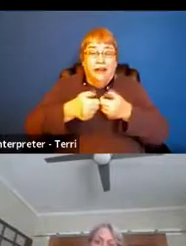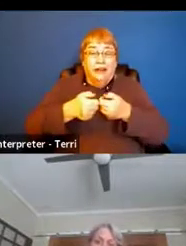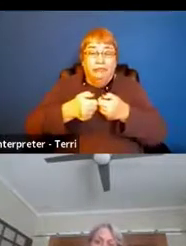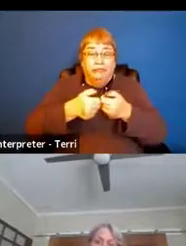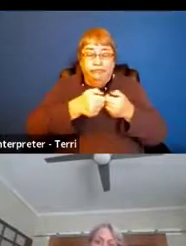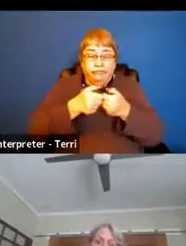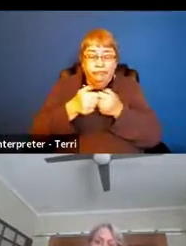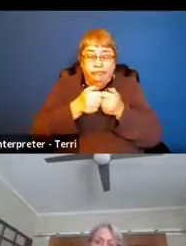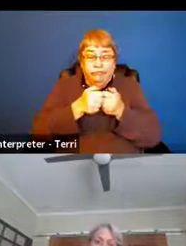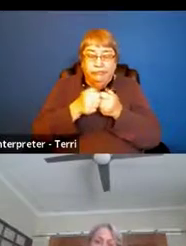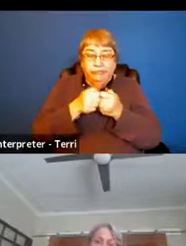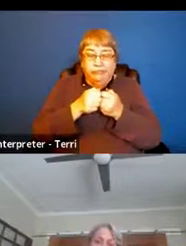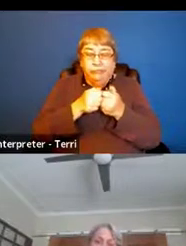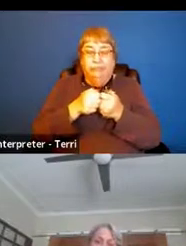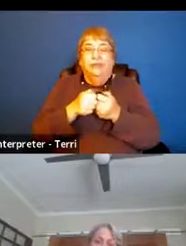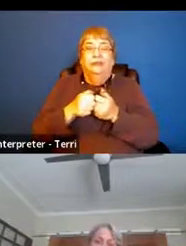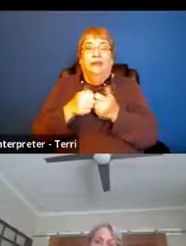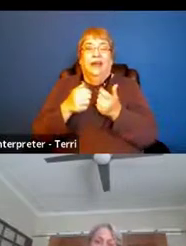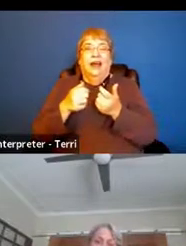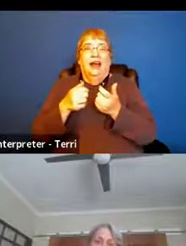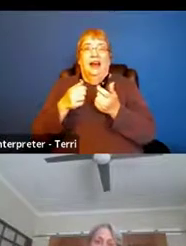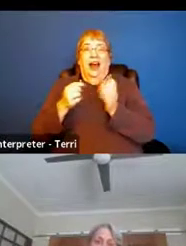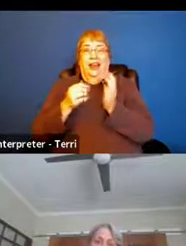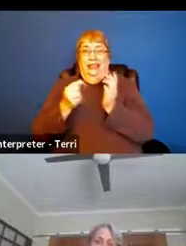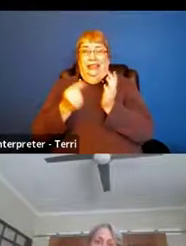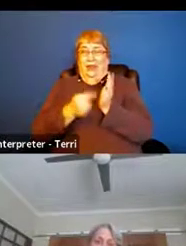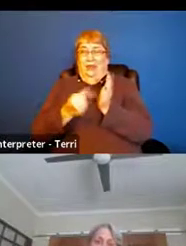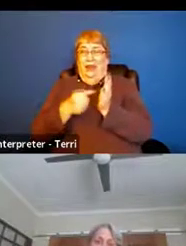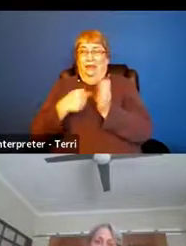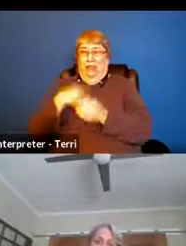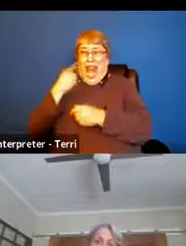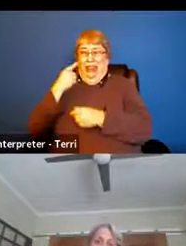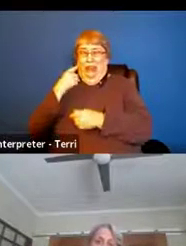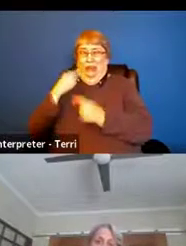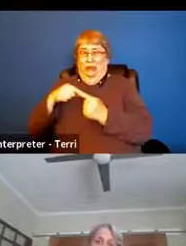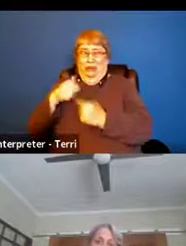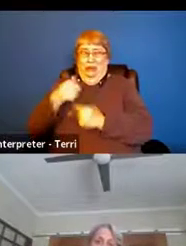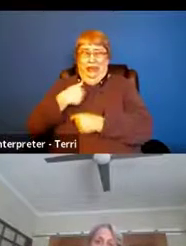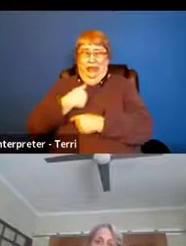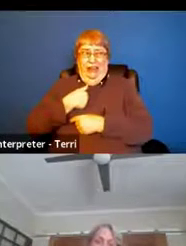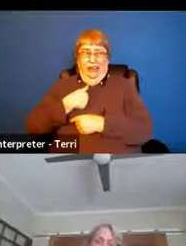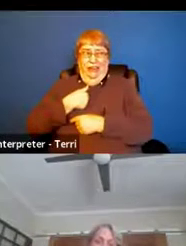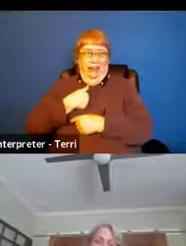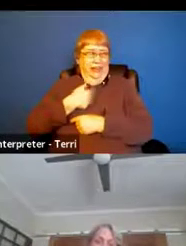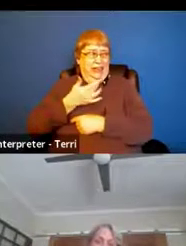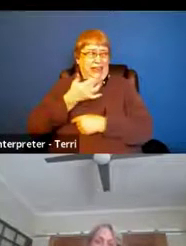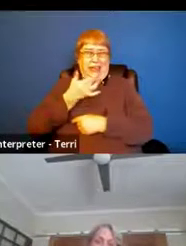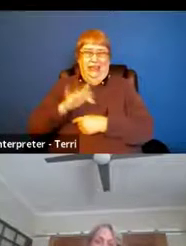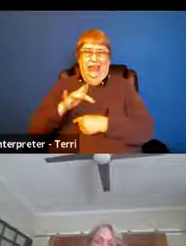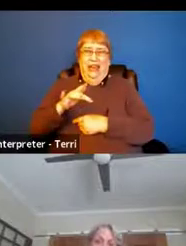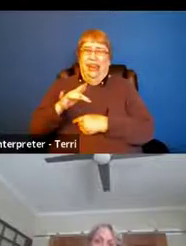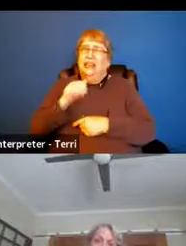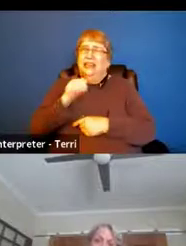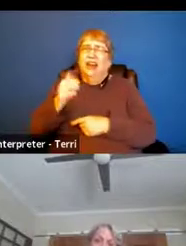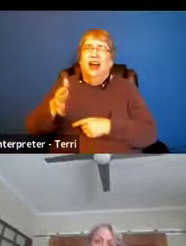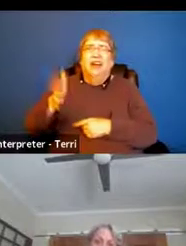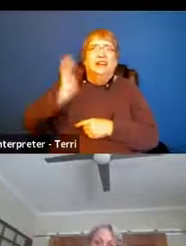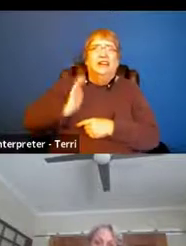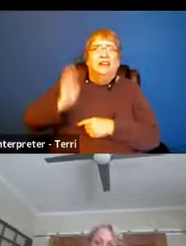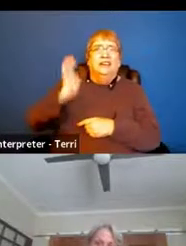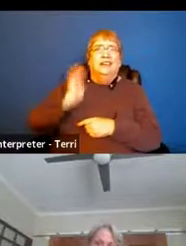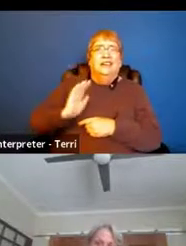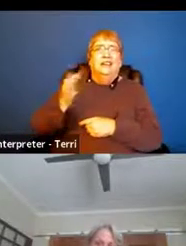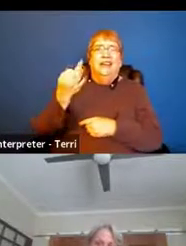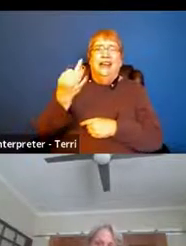lives. And frankly, I think to myself, probably once every other week, it's really lucky that we're not in the Spanish flu times in 1918 when we